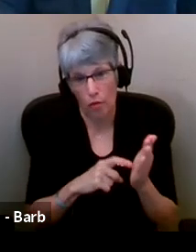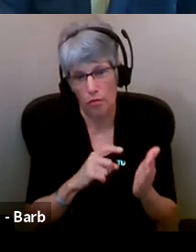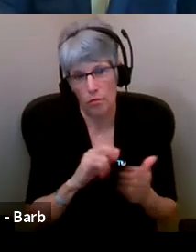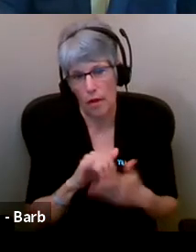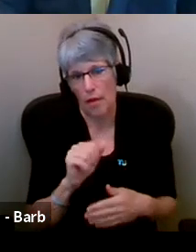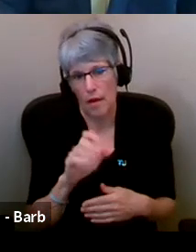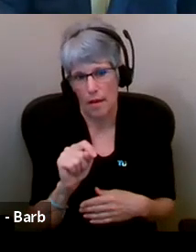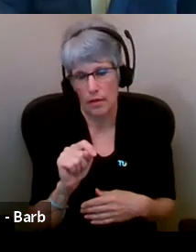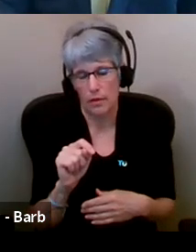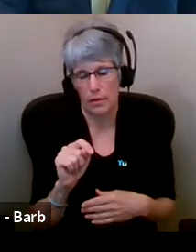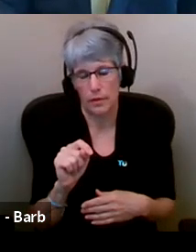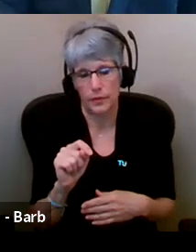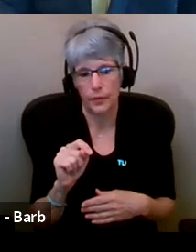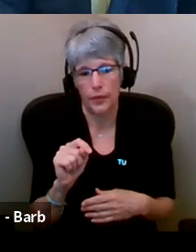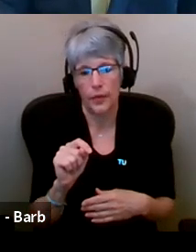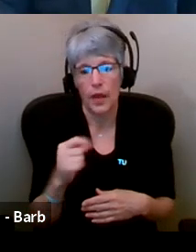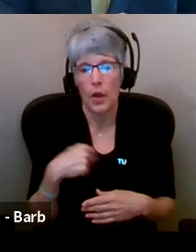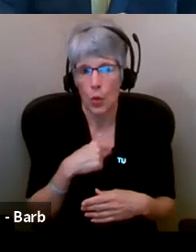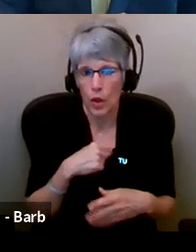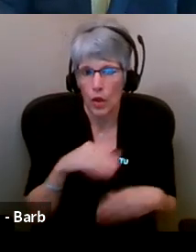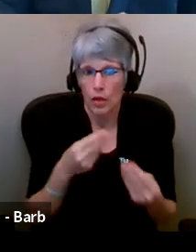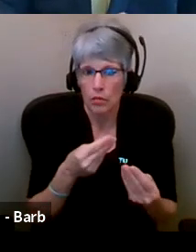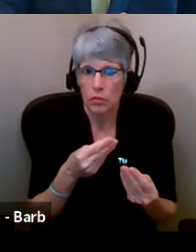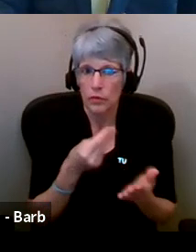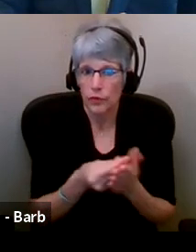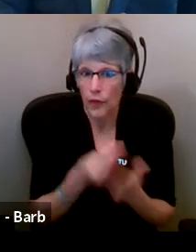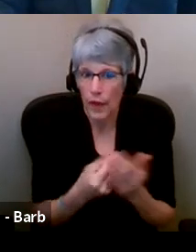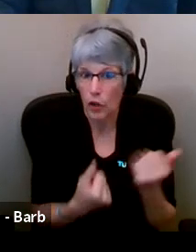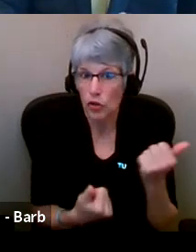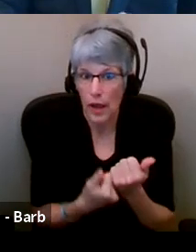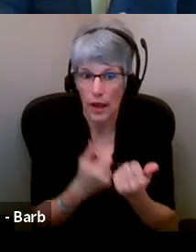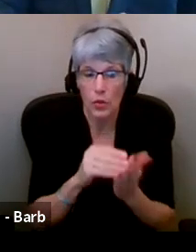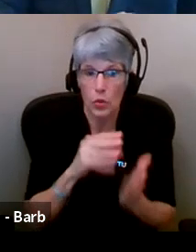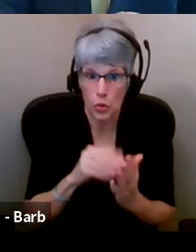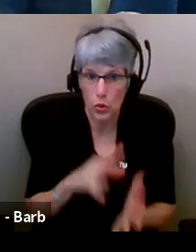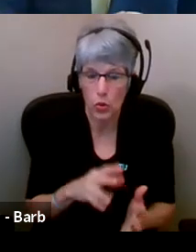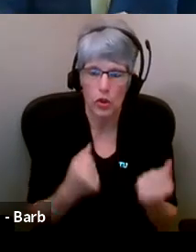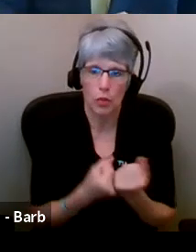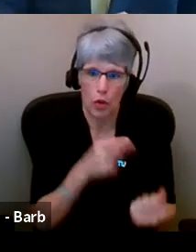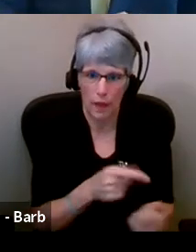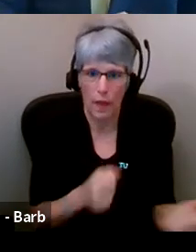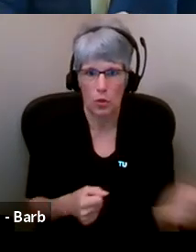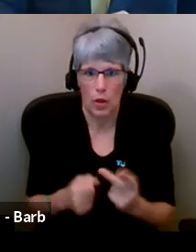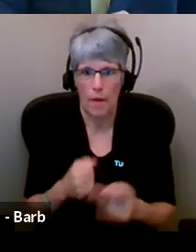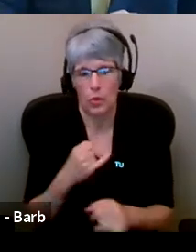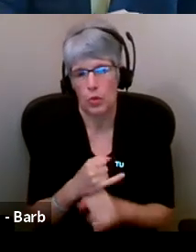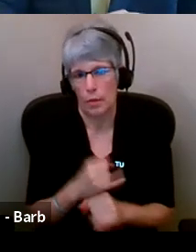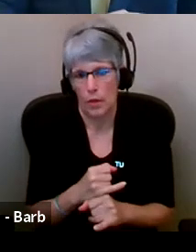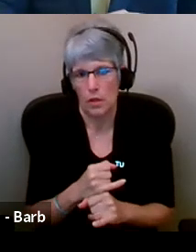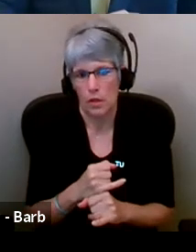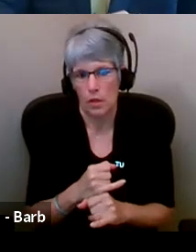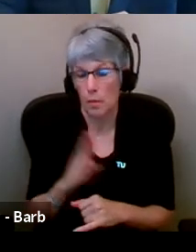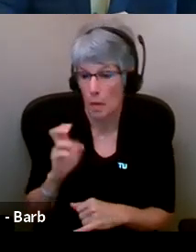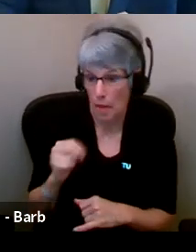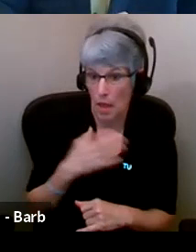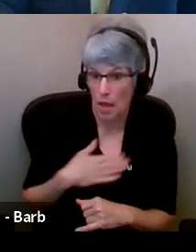are providing financial aid to our students to be able to support them in terms of our return of their return to campus. But Ben,